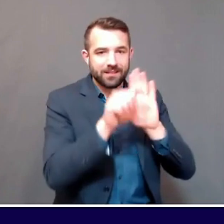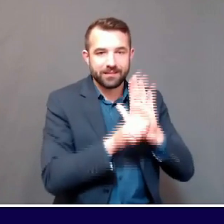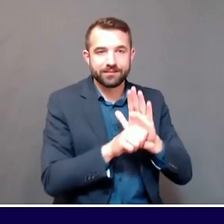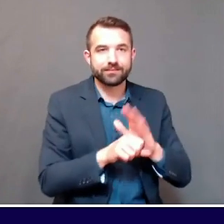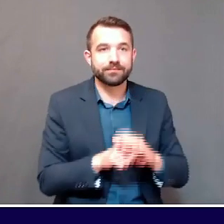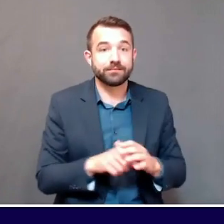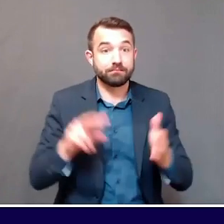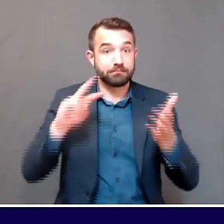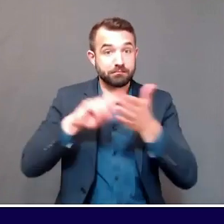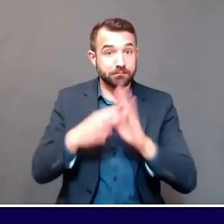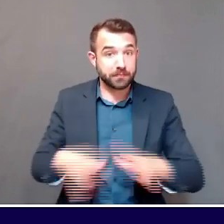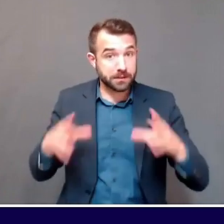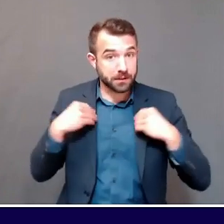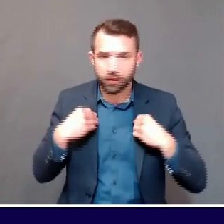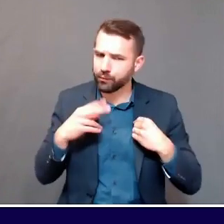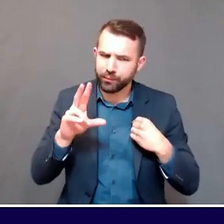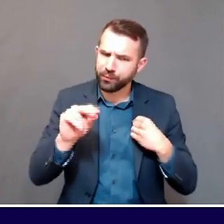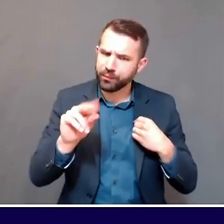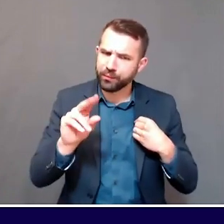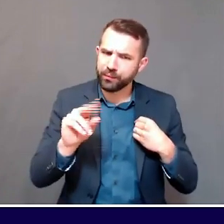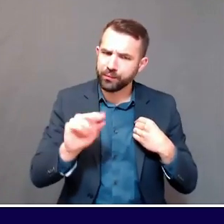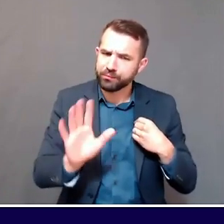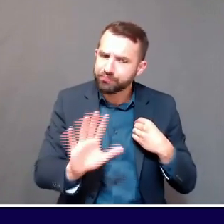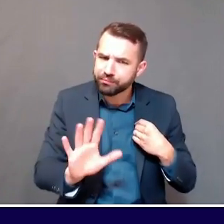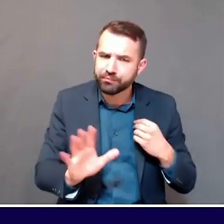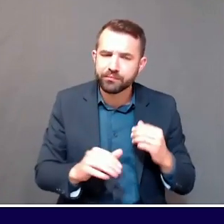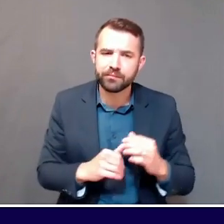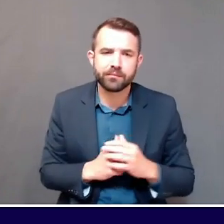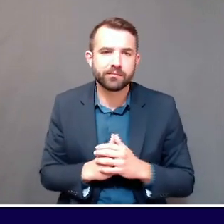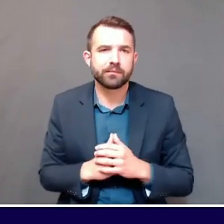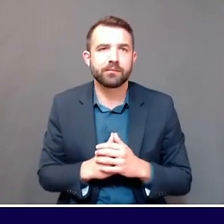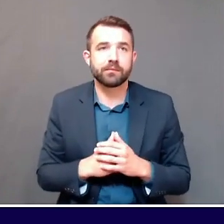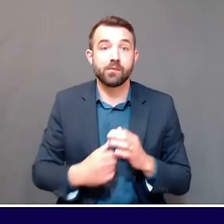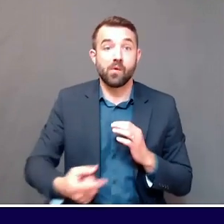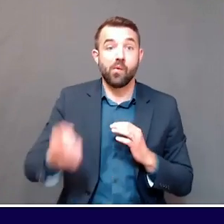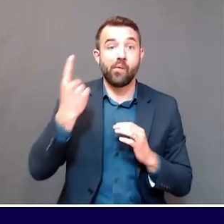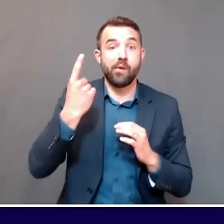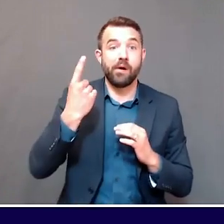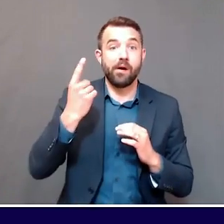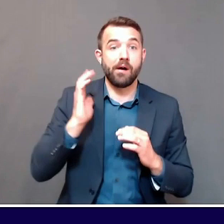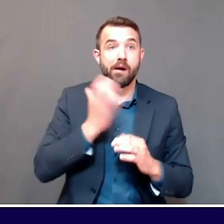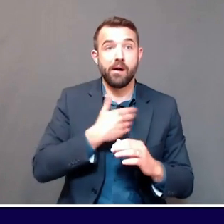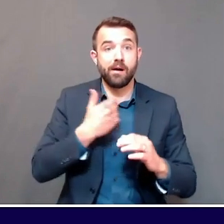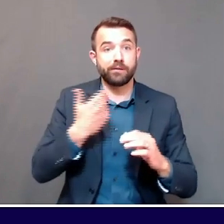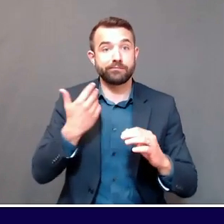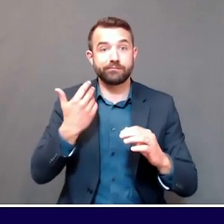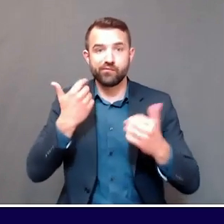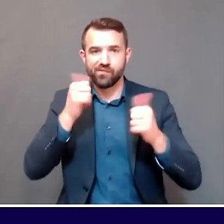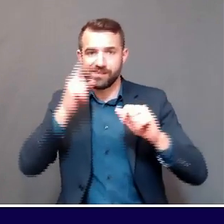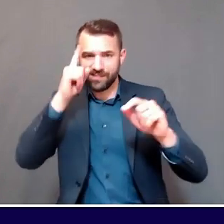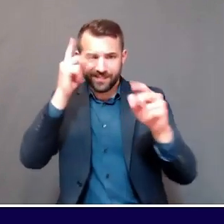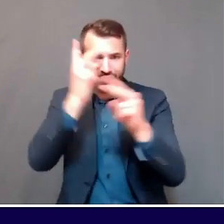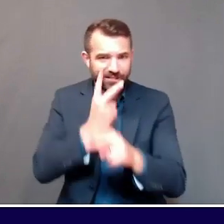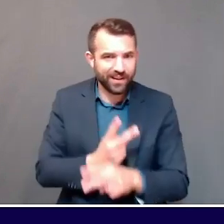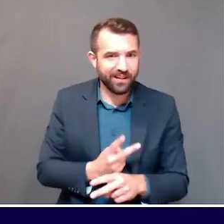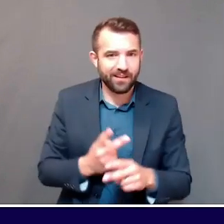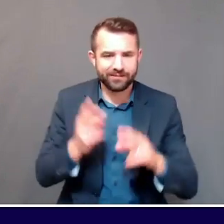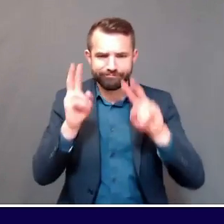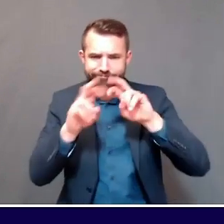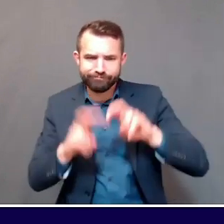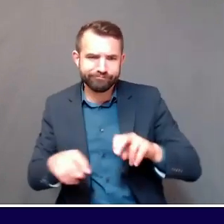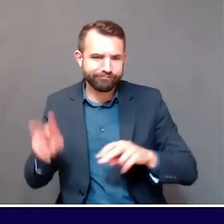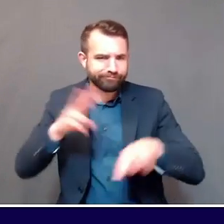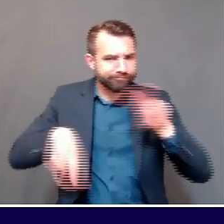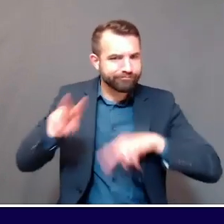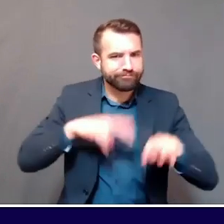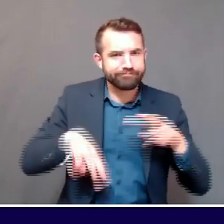and unacceptably so. One of the things that we are working on trying to understand better is what's the direction of